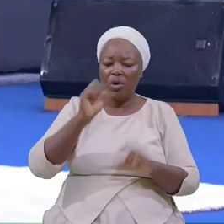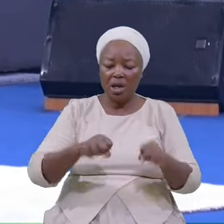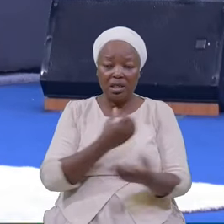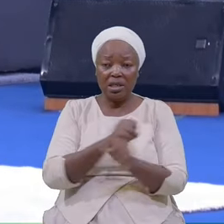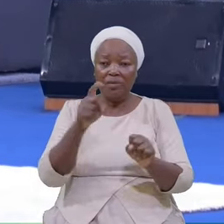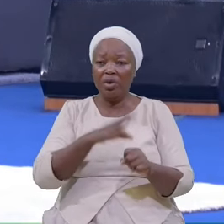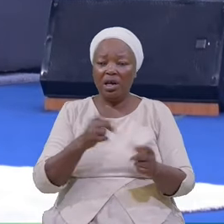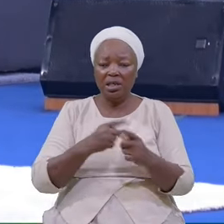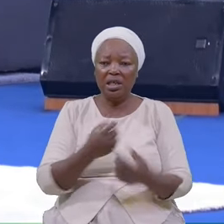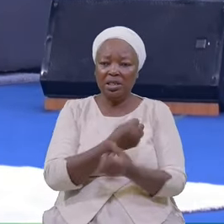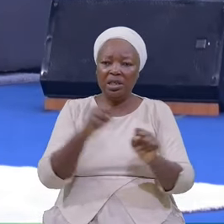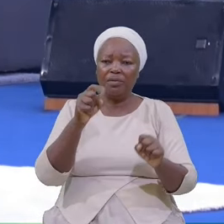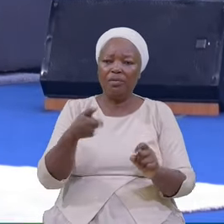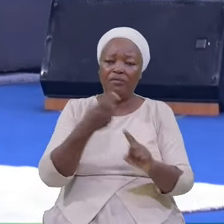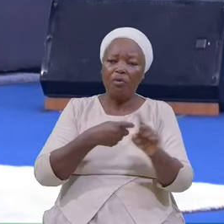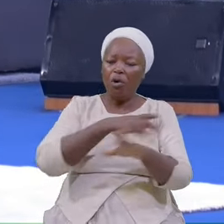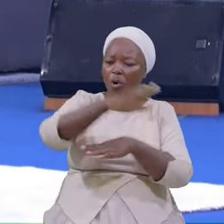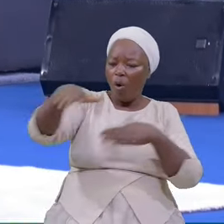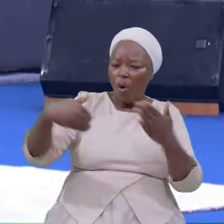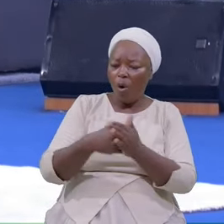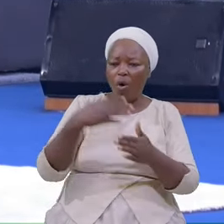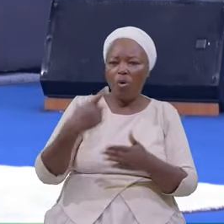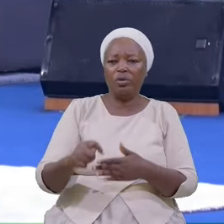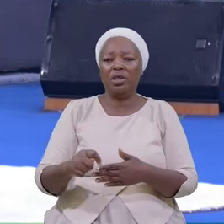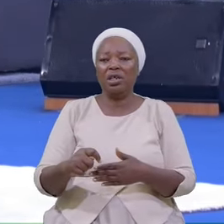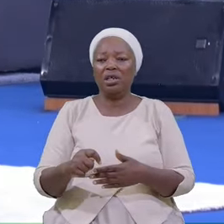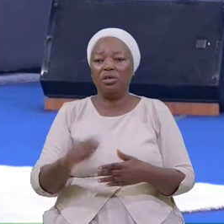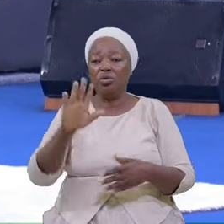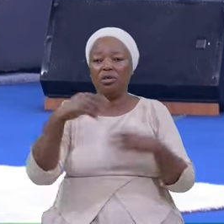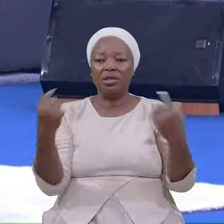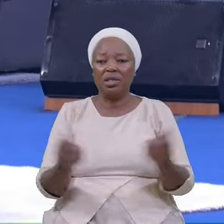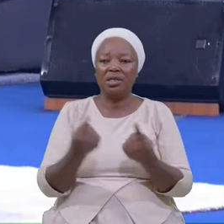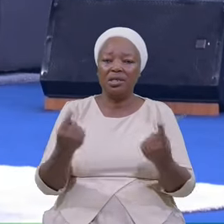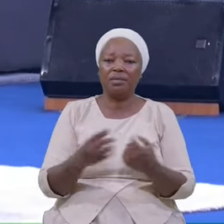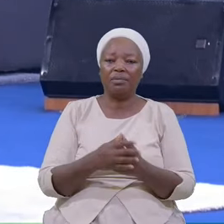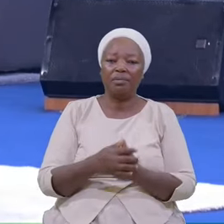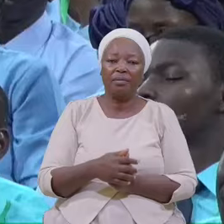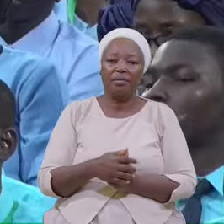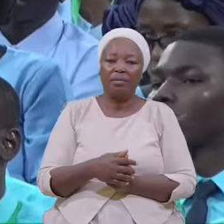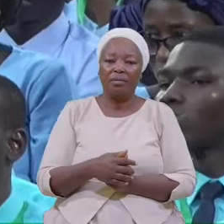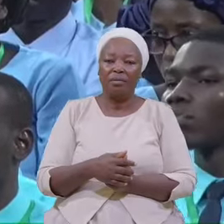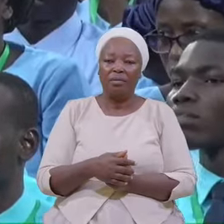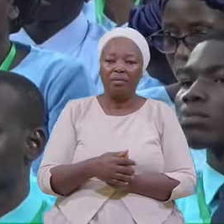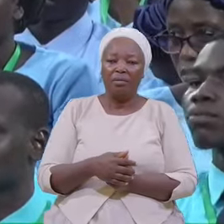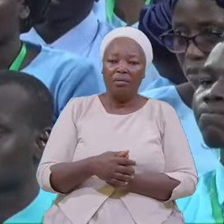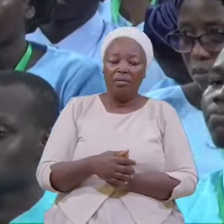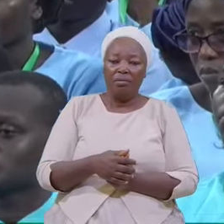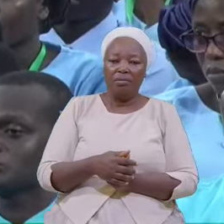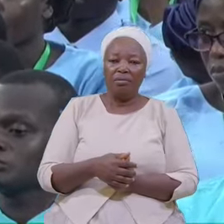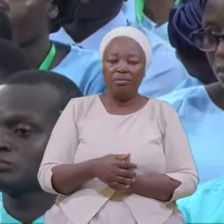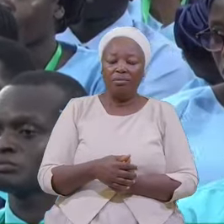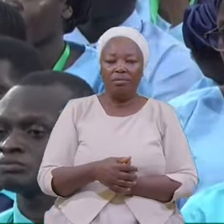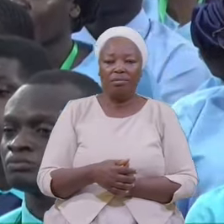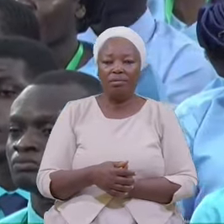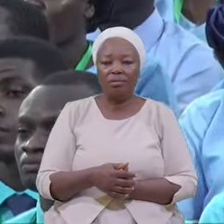and justify you from the broken law. La loi vous montre Christ. Et c'est Christ seul qui peut vous